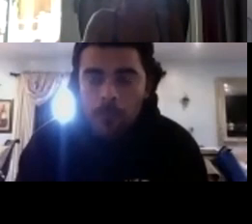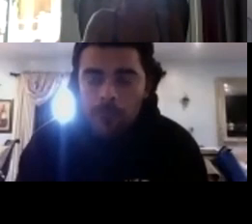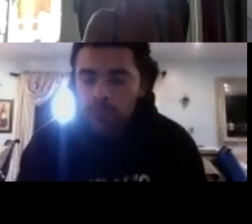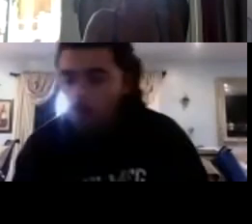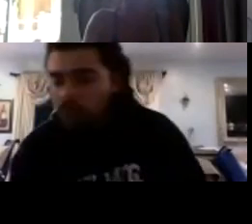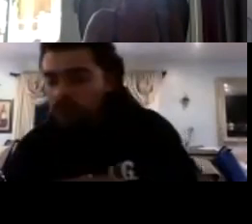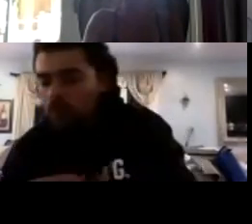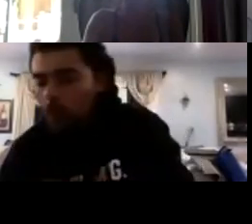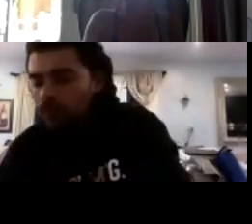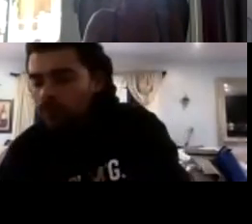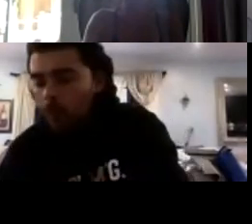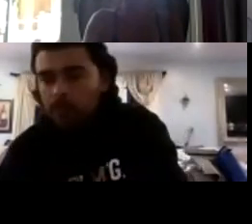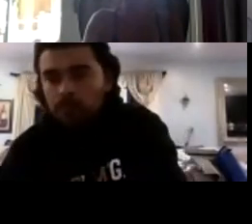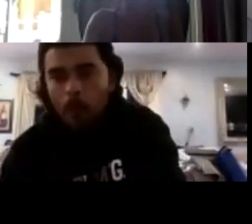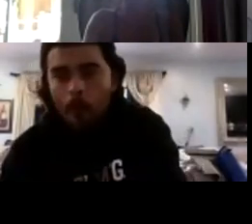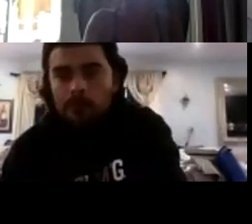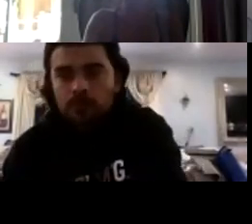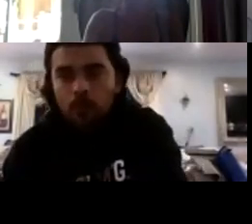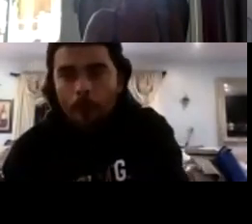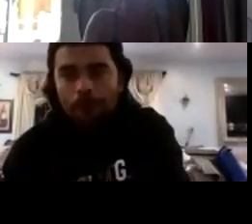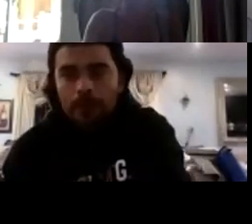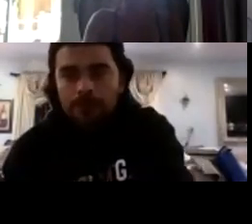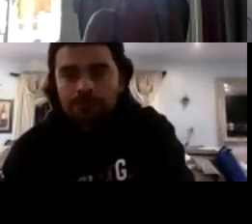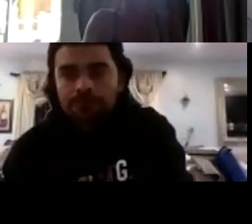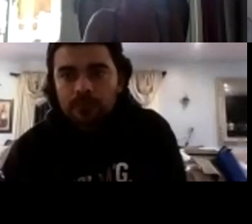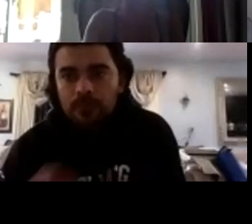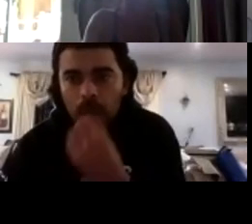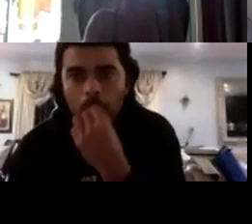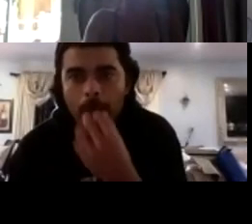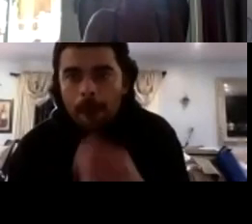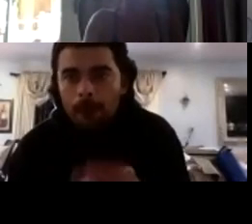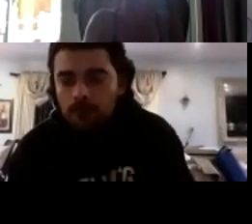how people from different generations can sometimes chafe at certain labels.